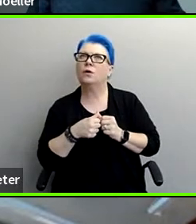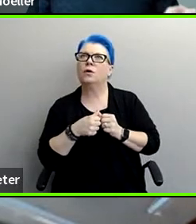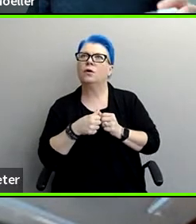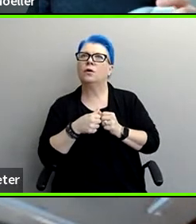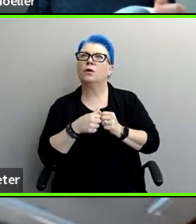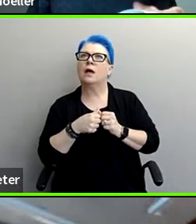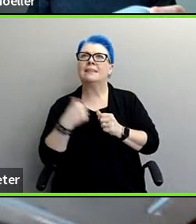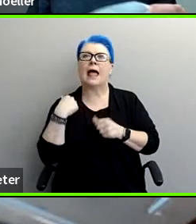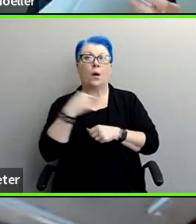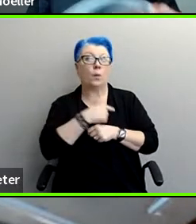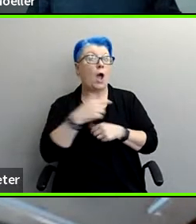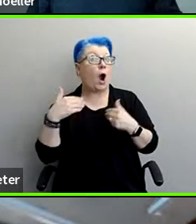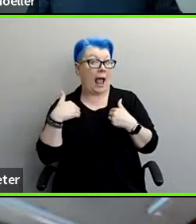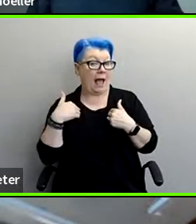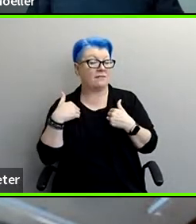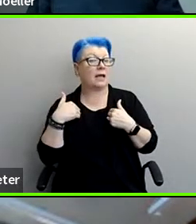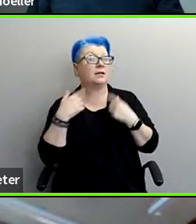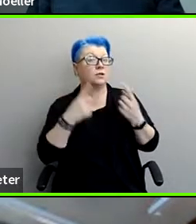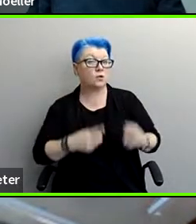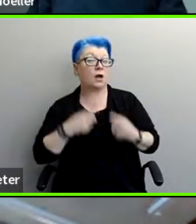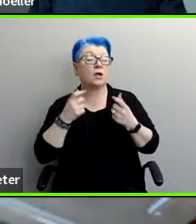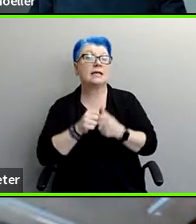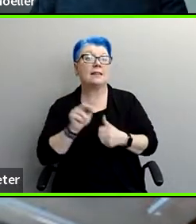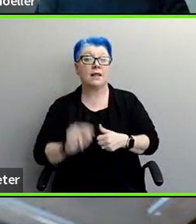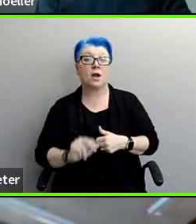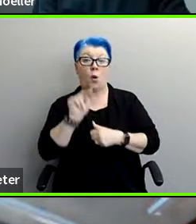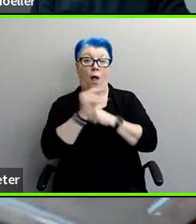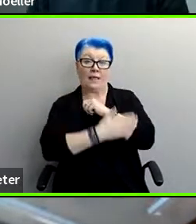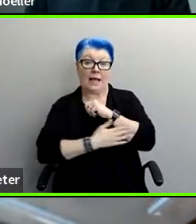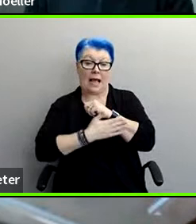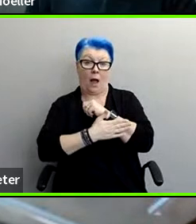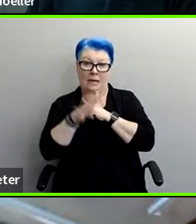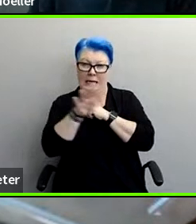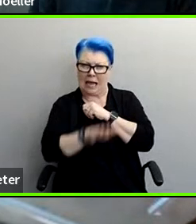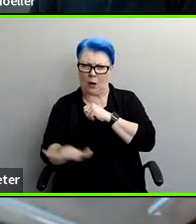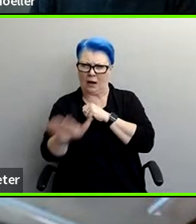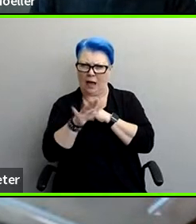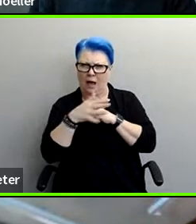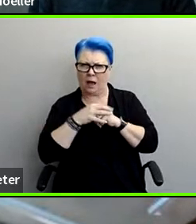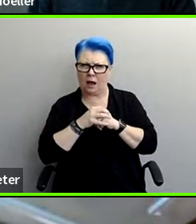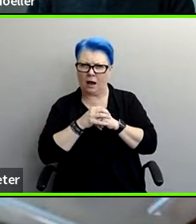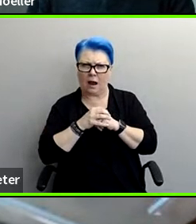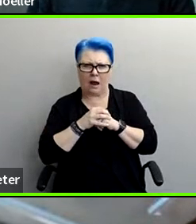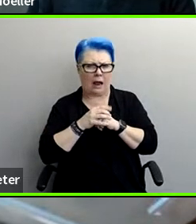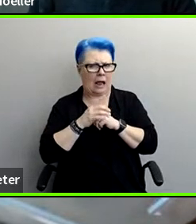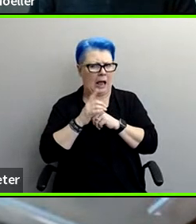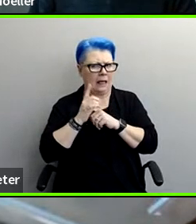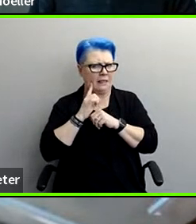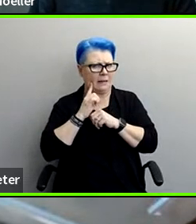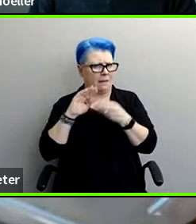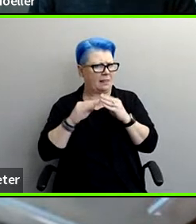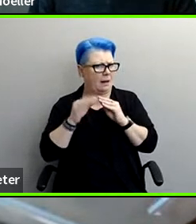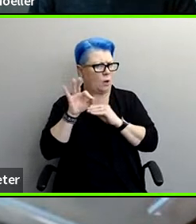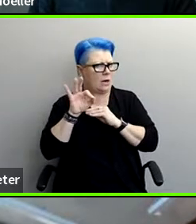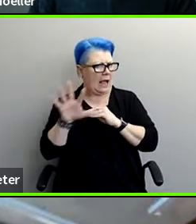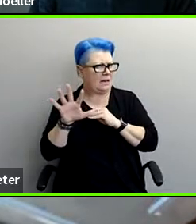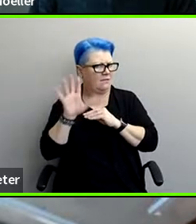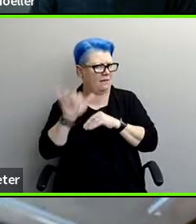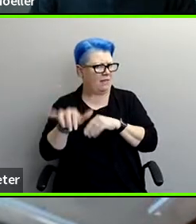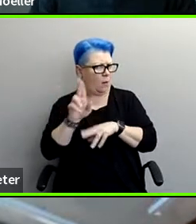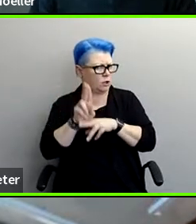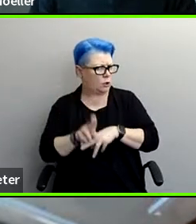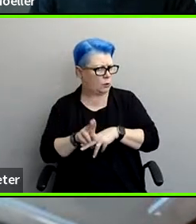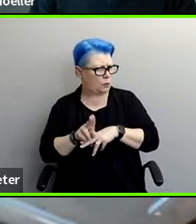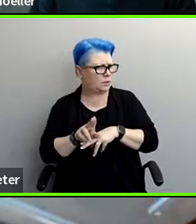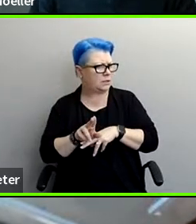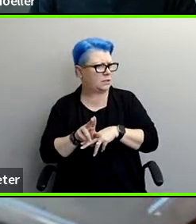we're having difficulties in the North County area. I think it was 95 or something was used. Is that the routing that? The